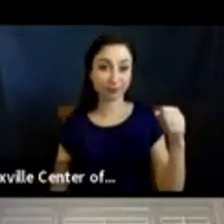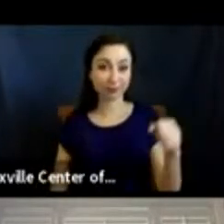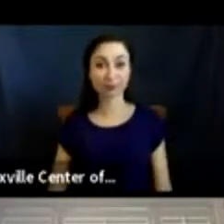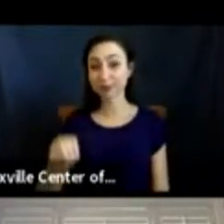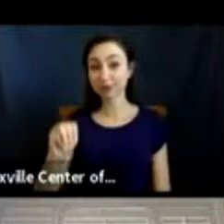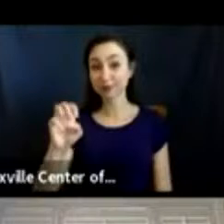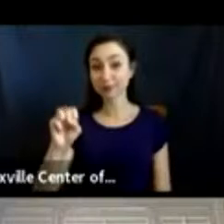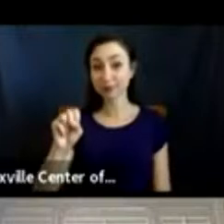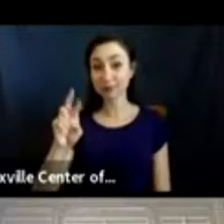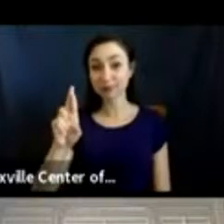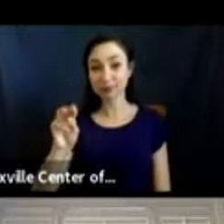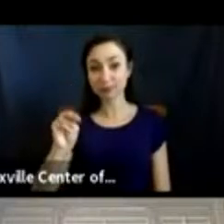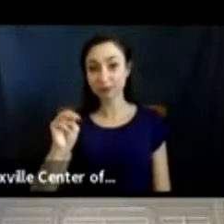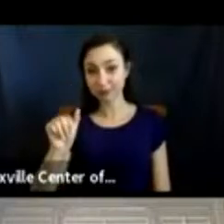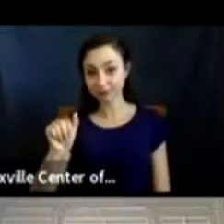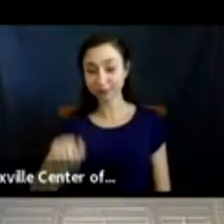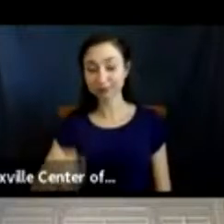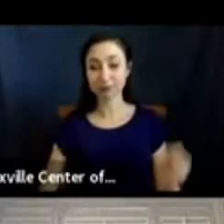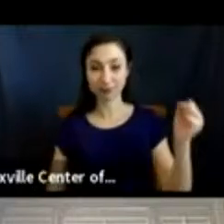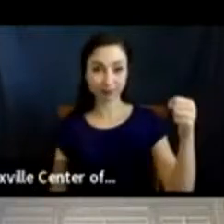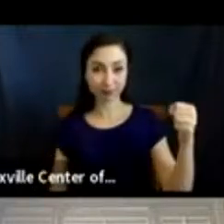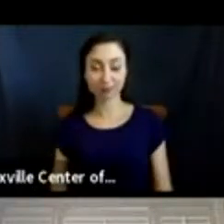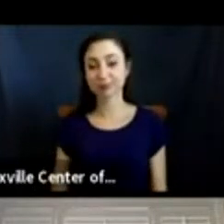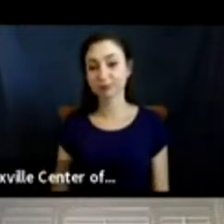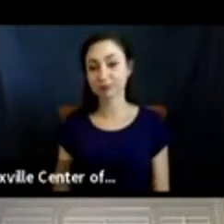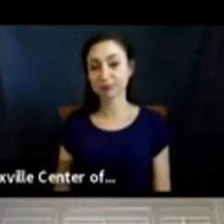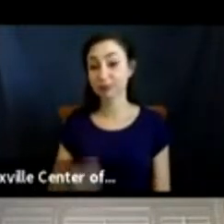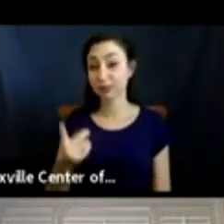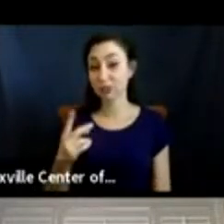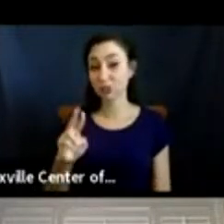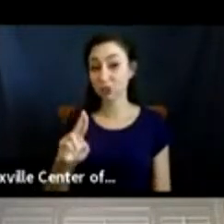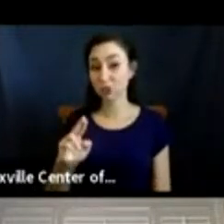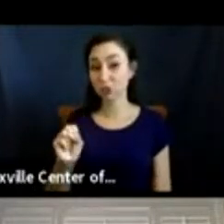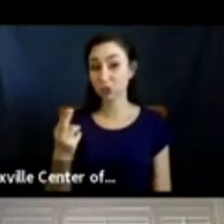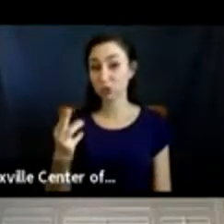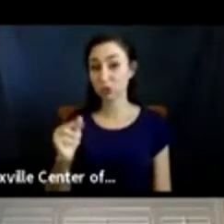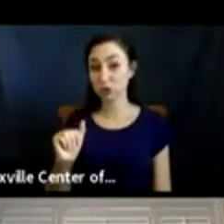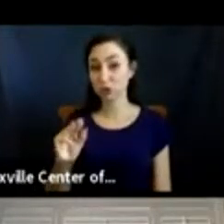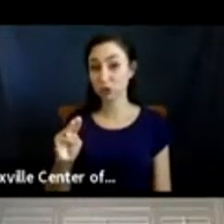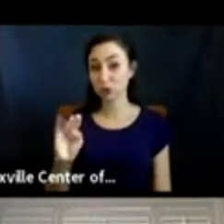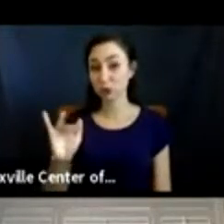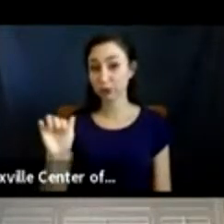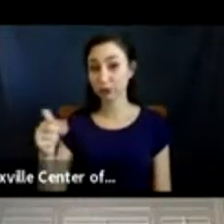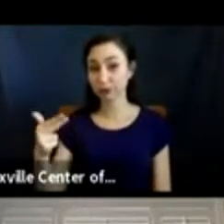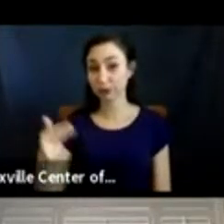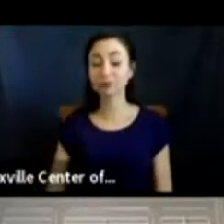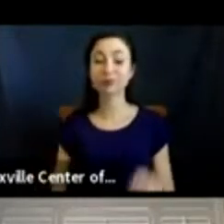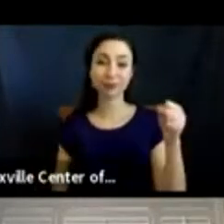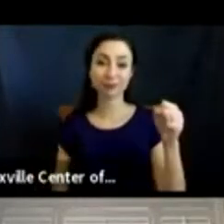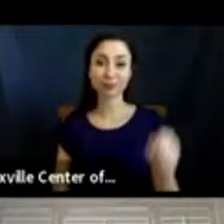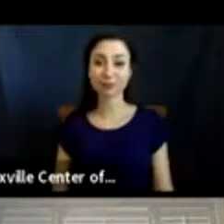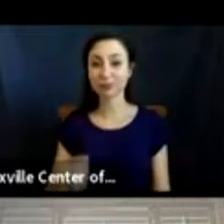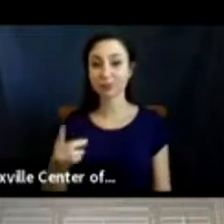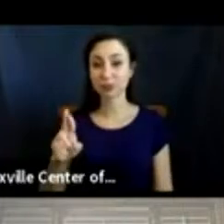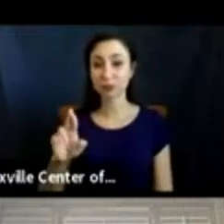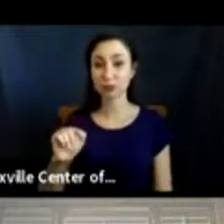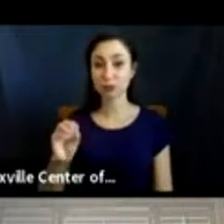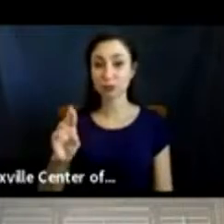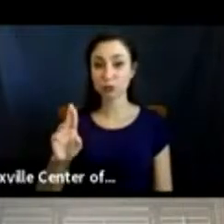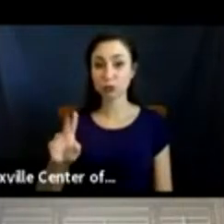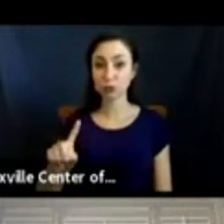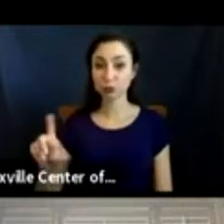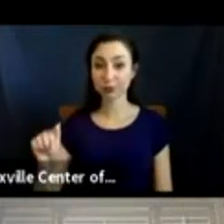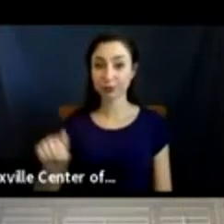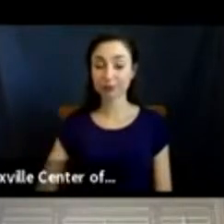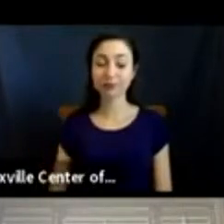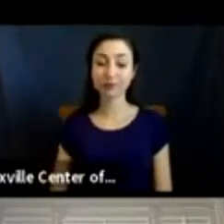Roma. Yes. Dr. Shamia. Yes. Dr. Sousa. Yes.